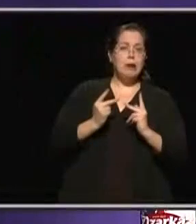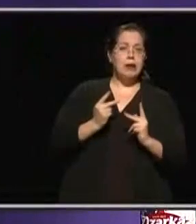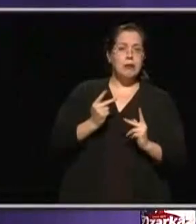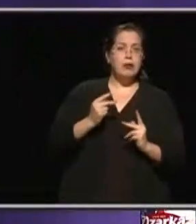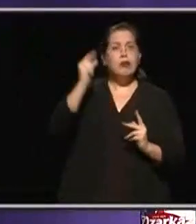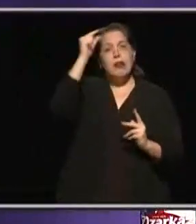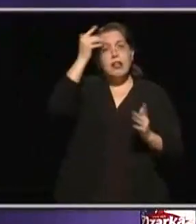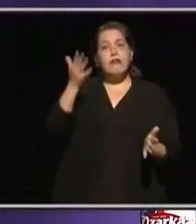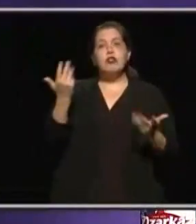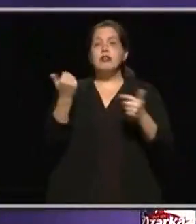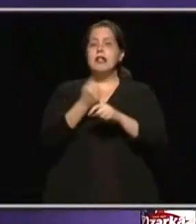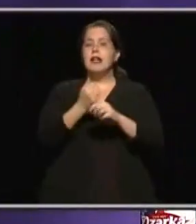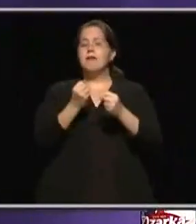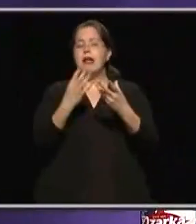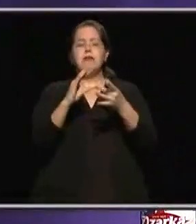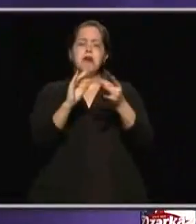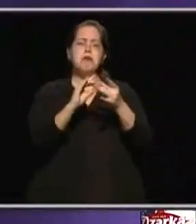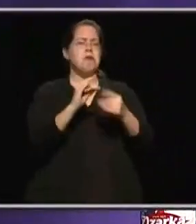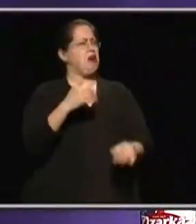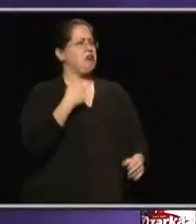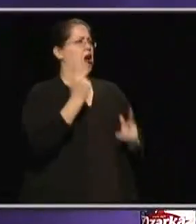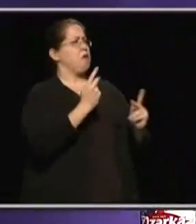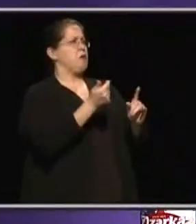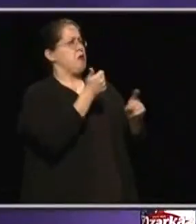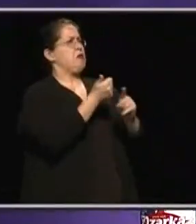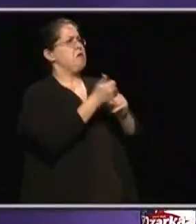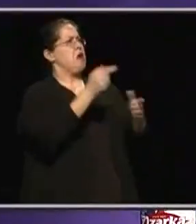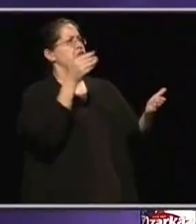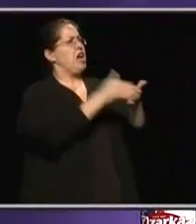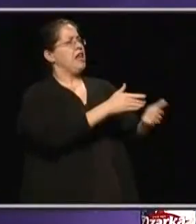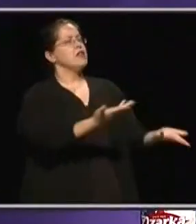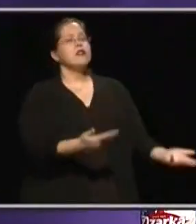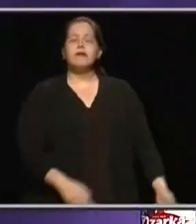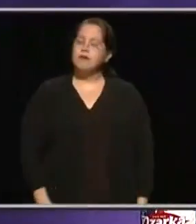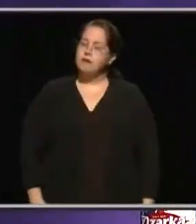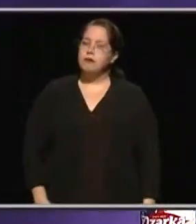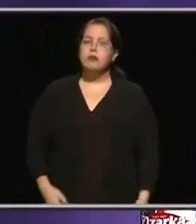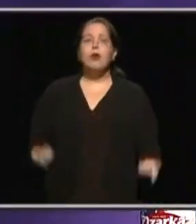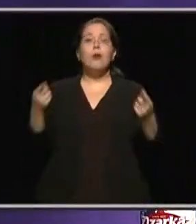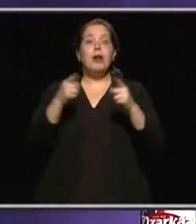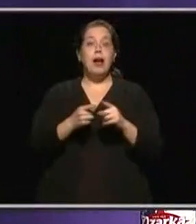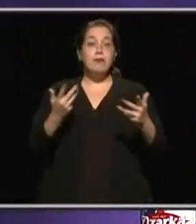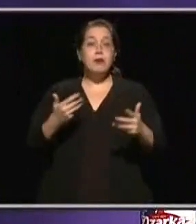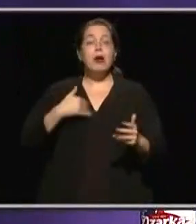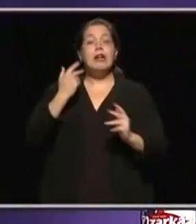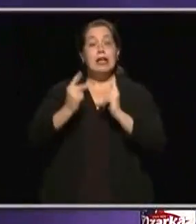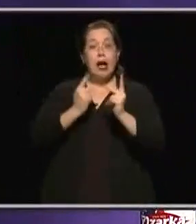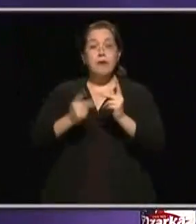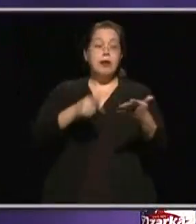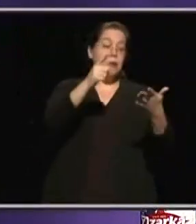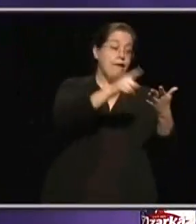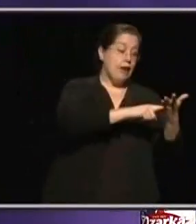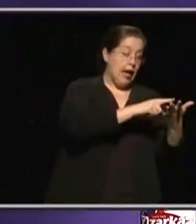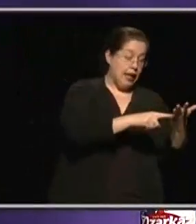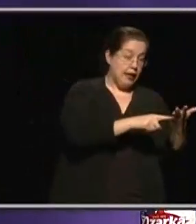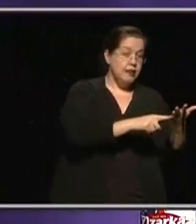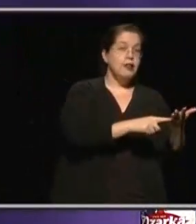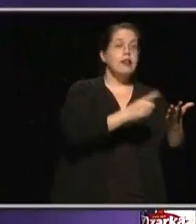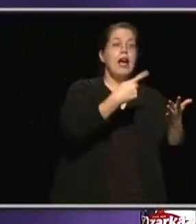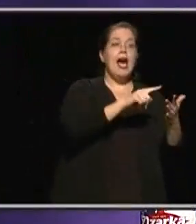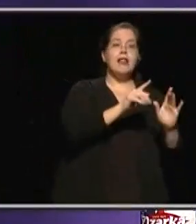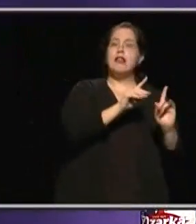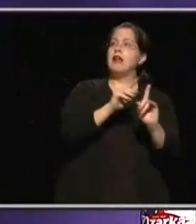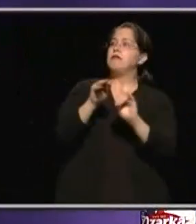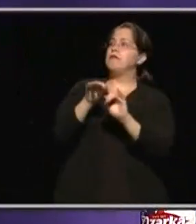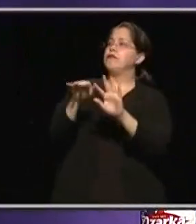today made a lot of remarks. Well, it's young people that are violating this. Well, what happens, the young people violate it, then they can transfer